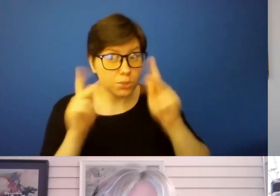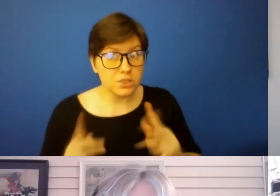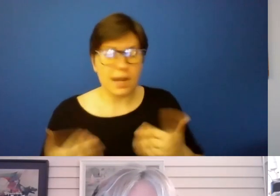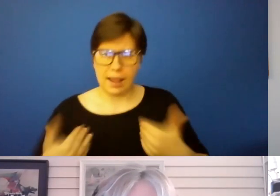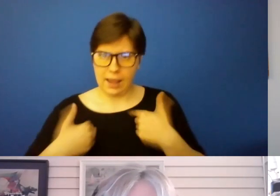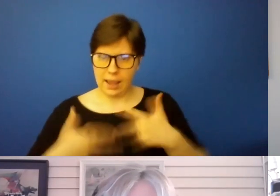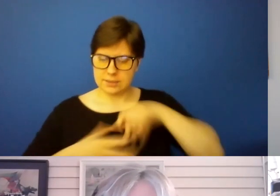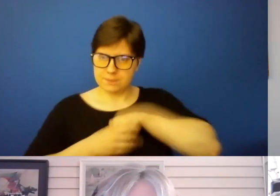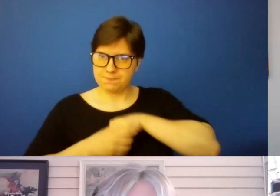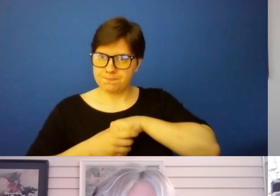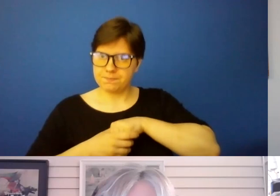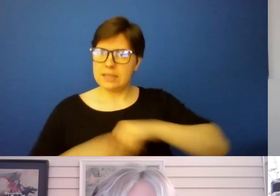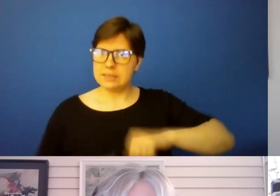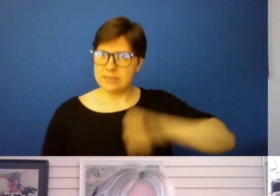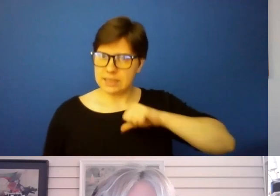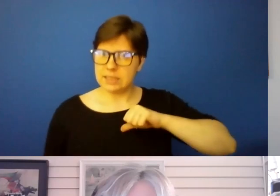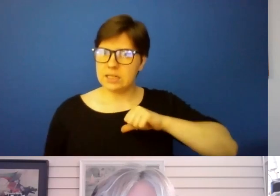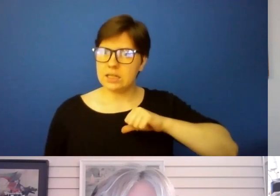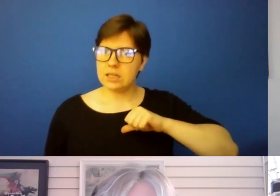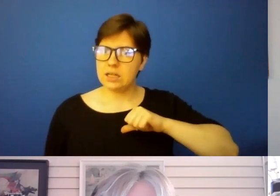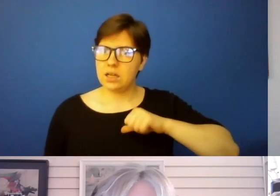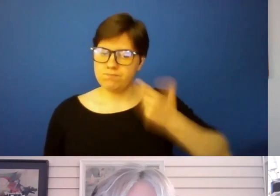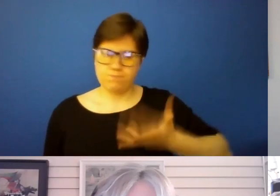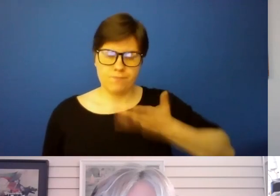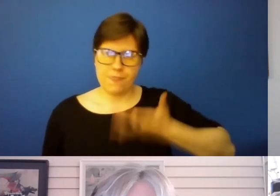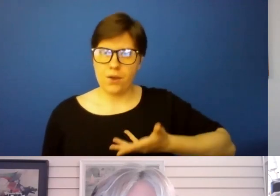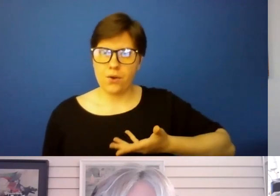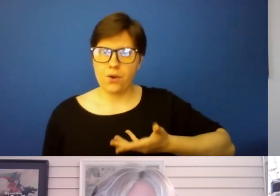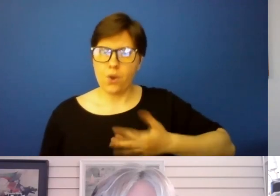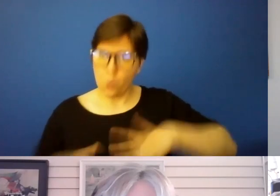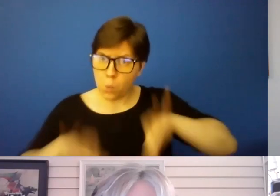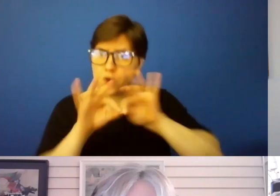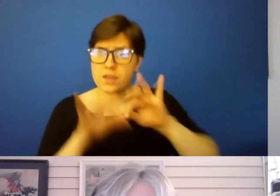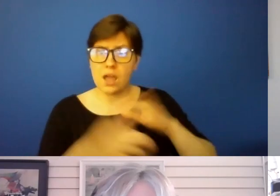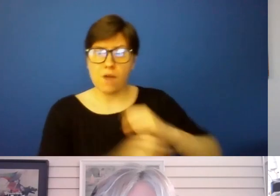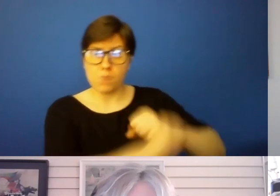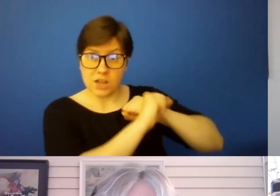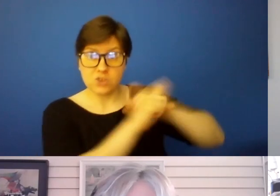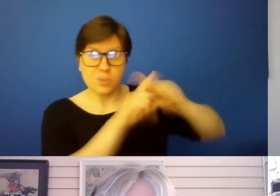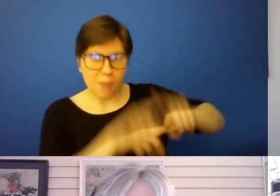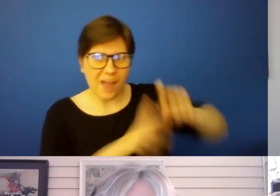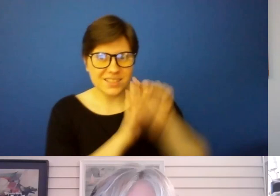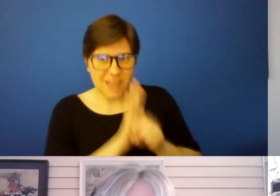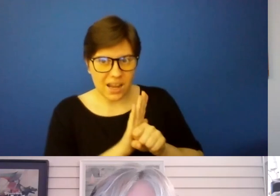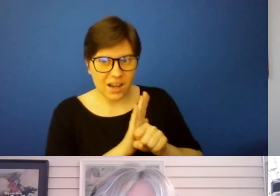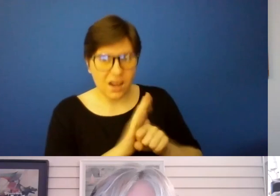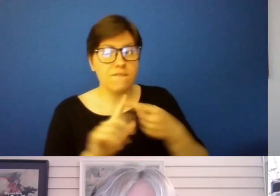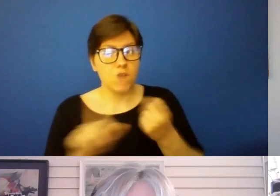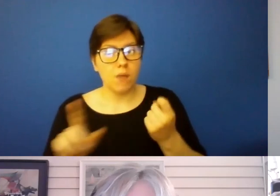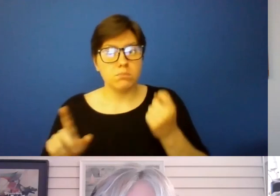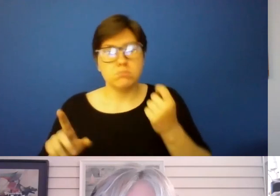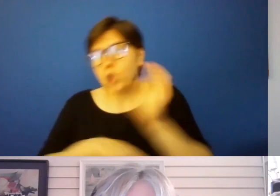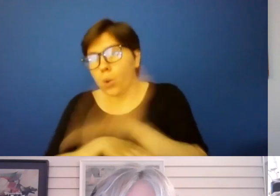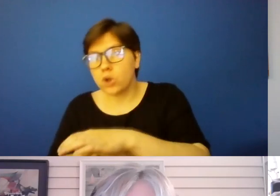them inherent dignity that is worthy of protection by the state from coercion